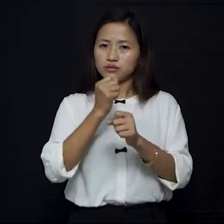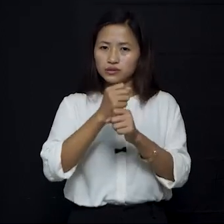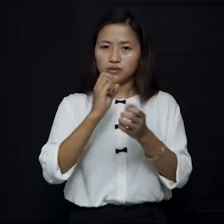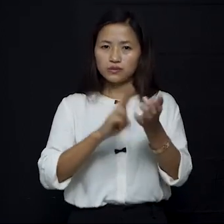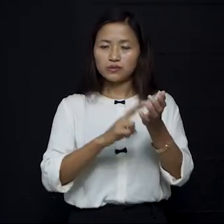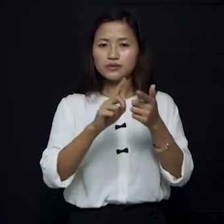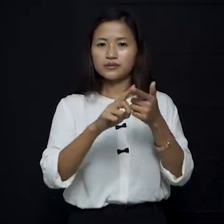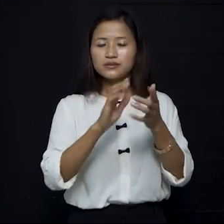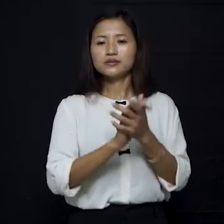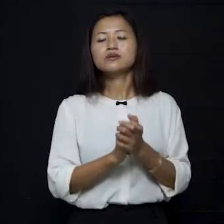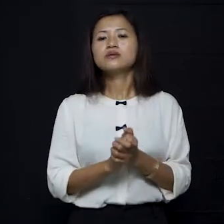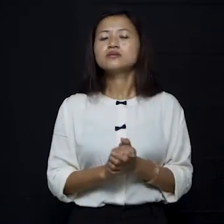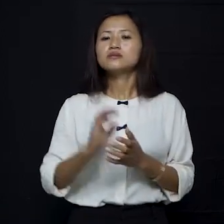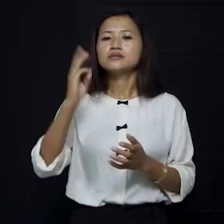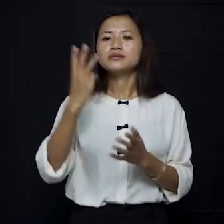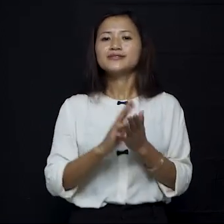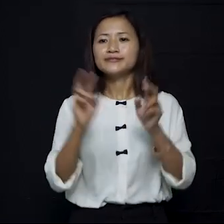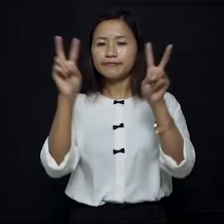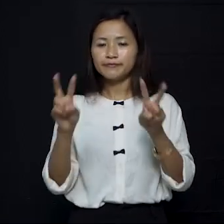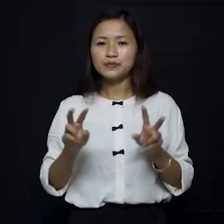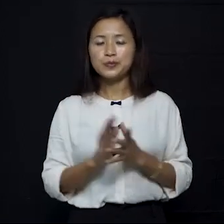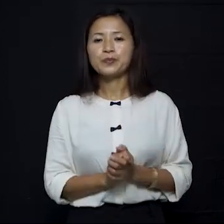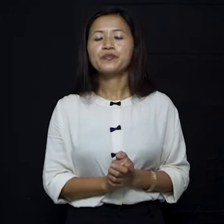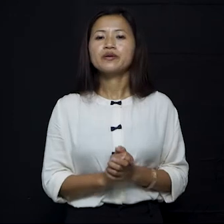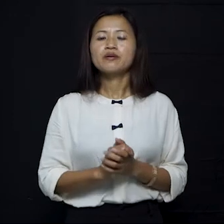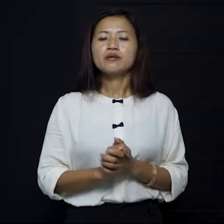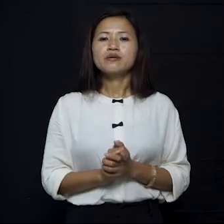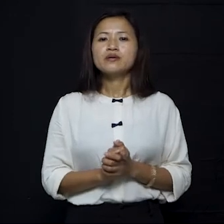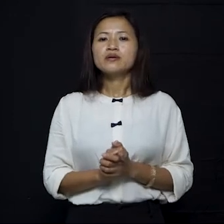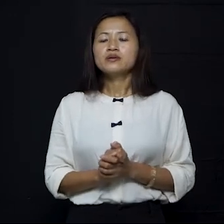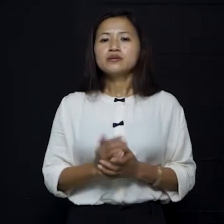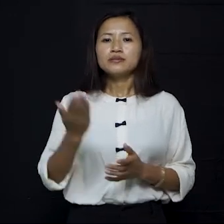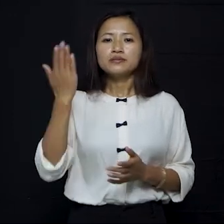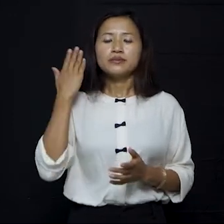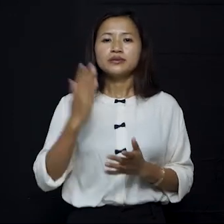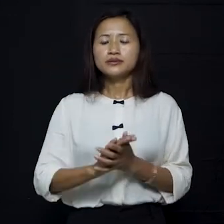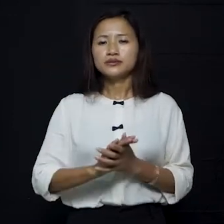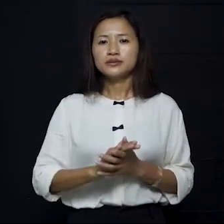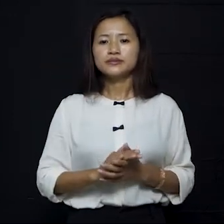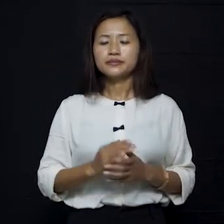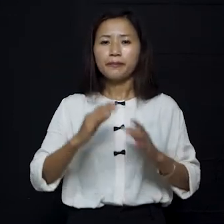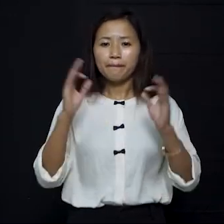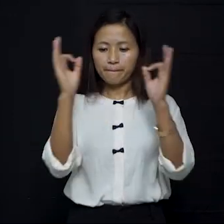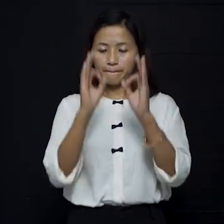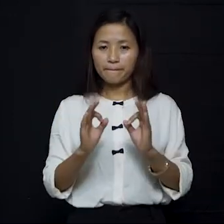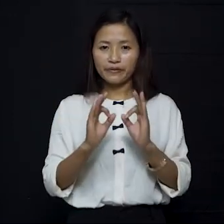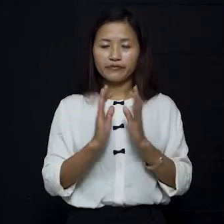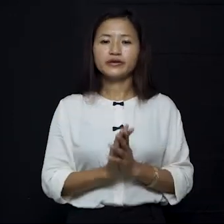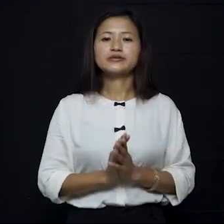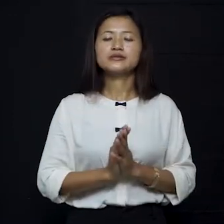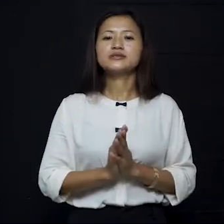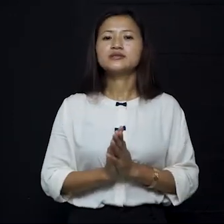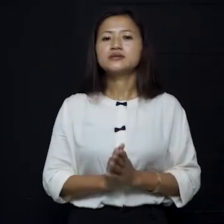here, okay? Please keep that in your mind. And then 1.4, past perfect continuous tense. Perfect here